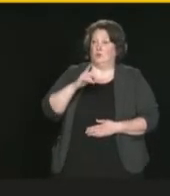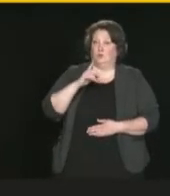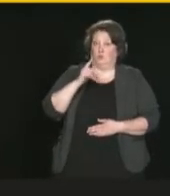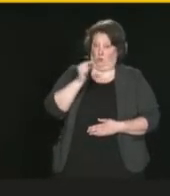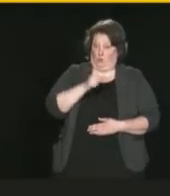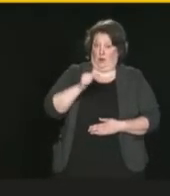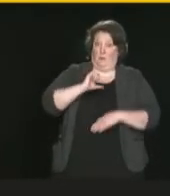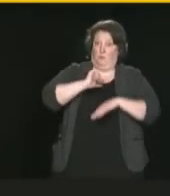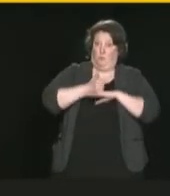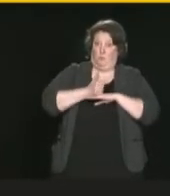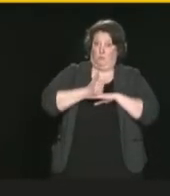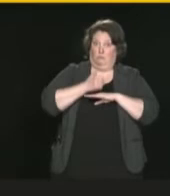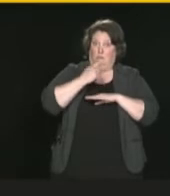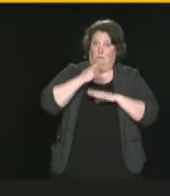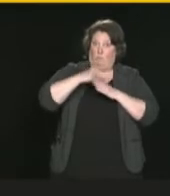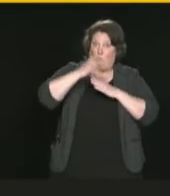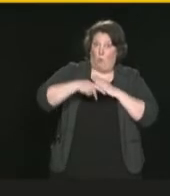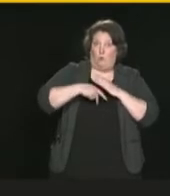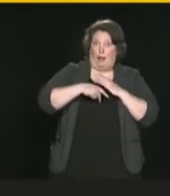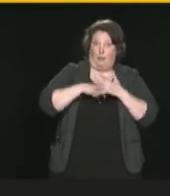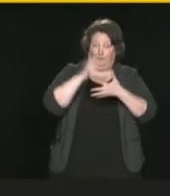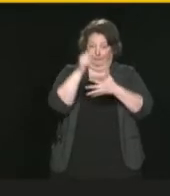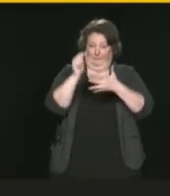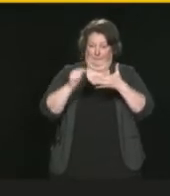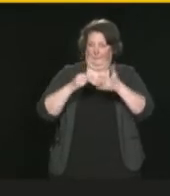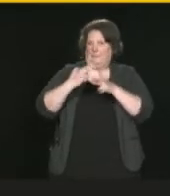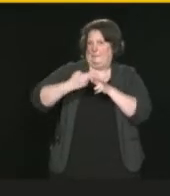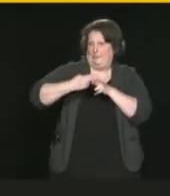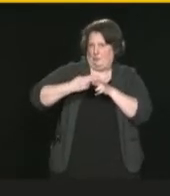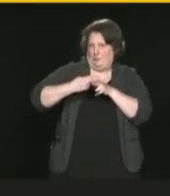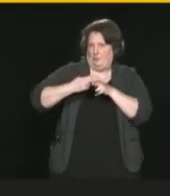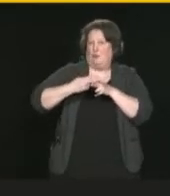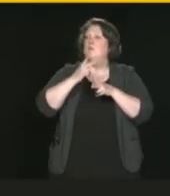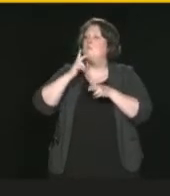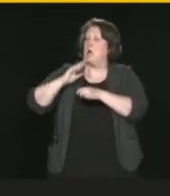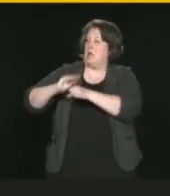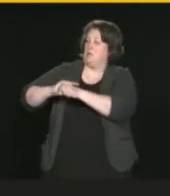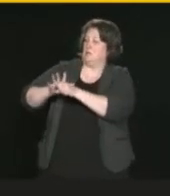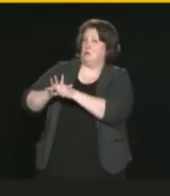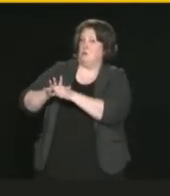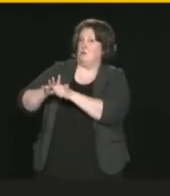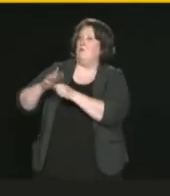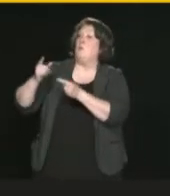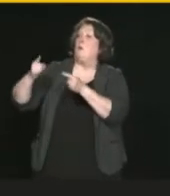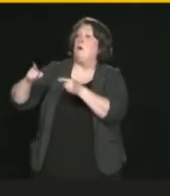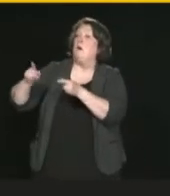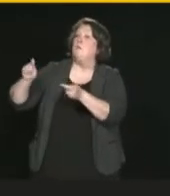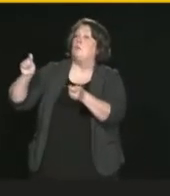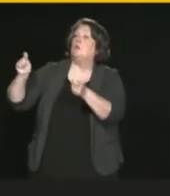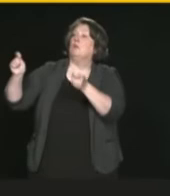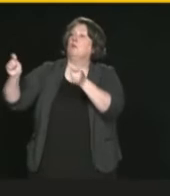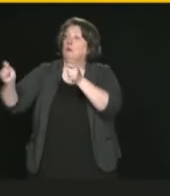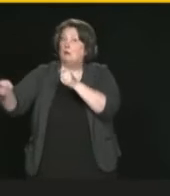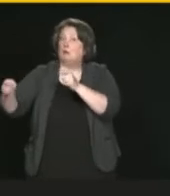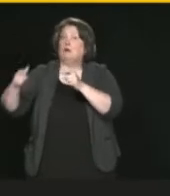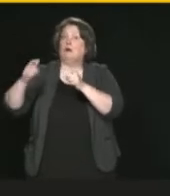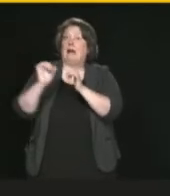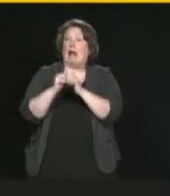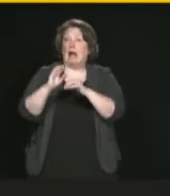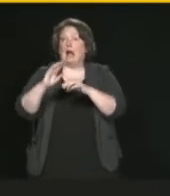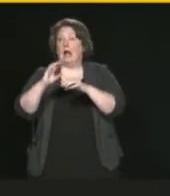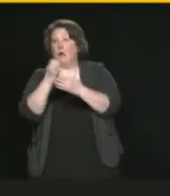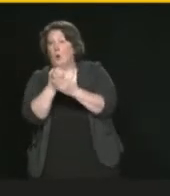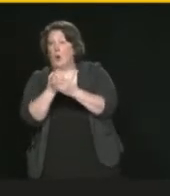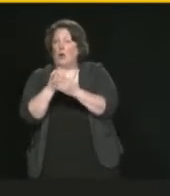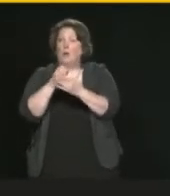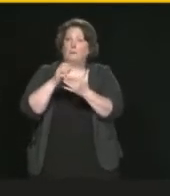our programs as the pandemic evolves and the situation in Canada goes back to normal. So we will certainly